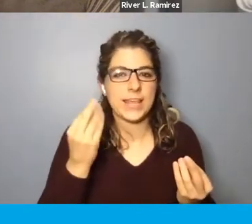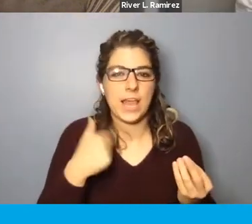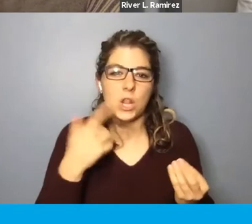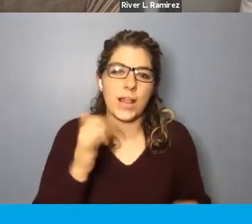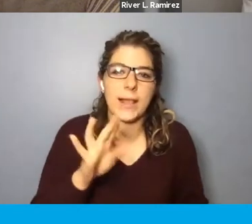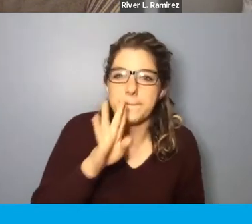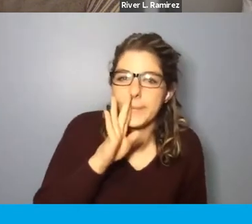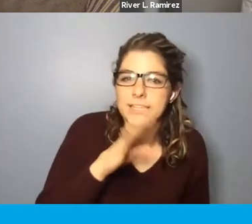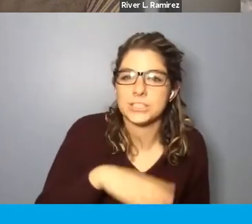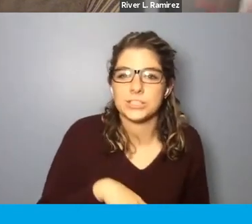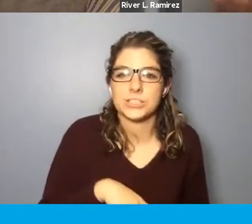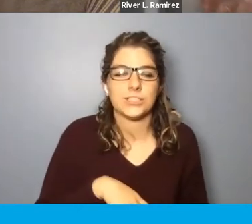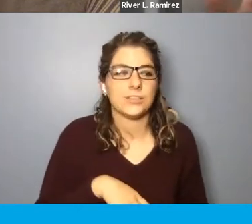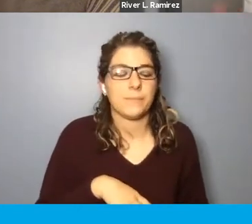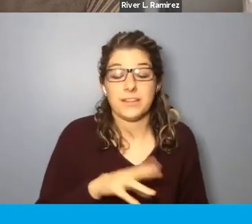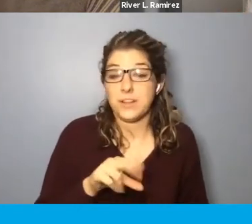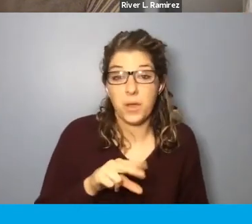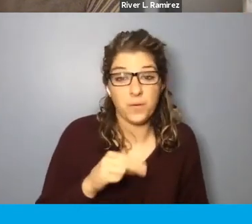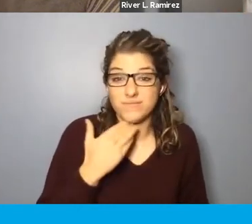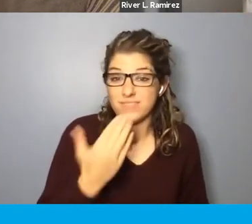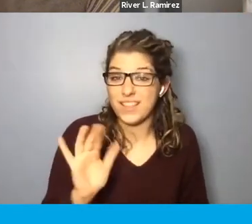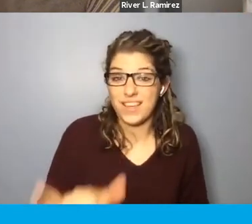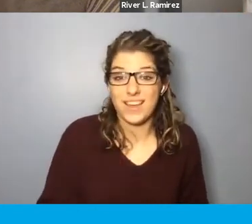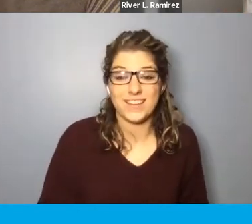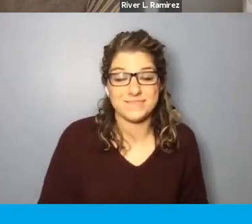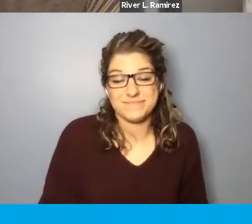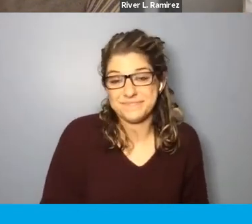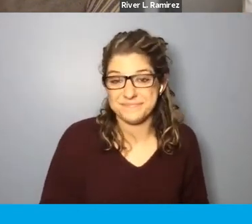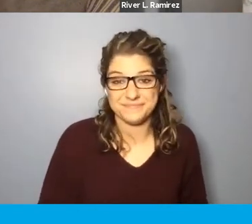bitch. But I'm like, no, fuck this.